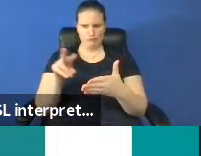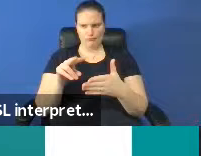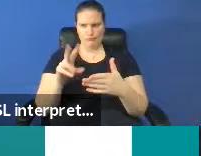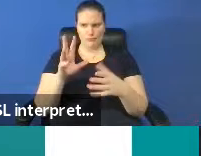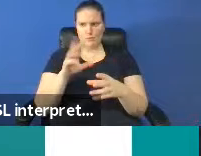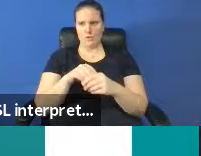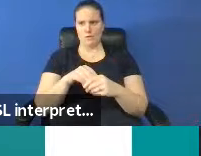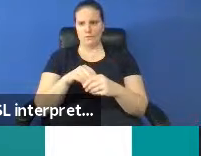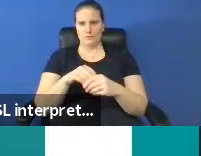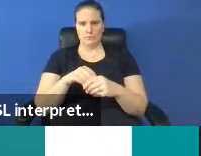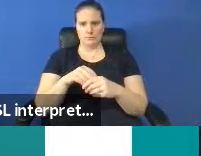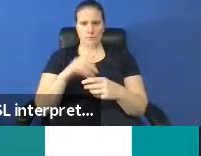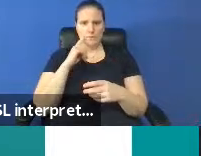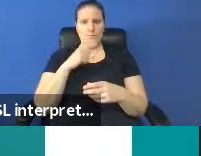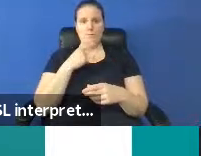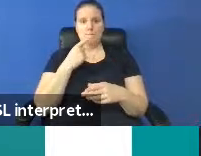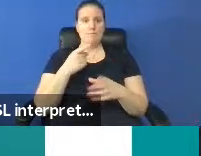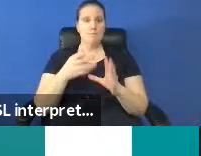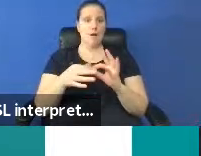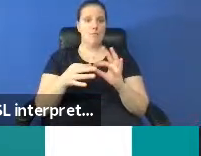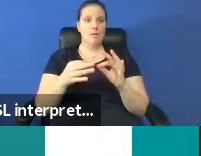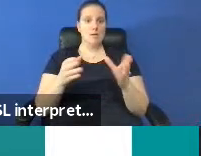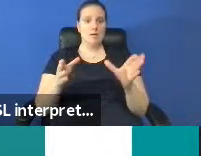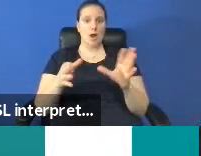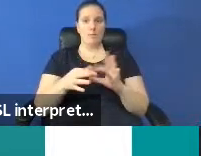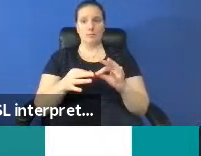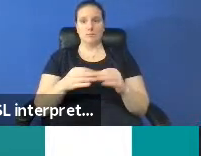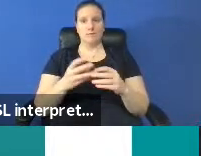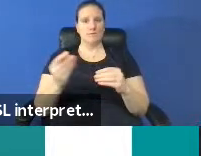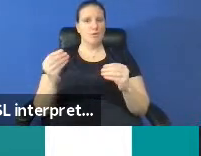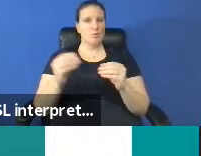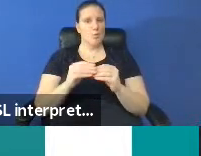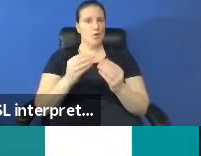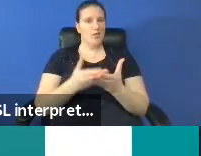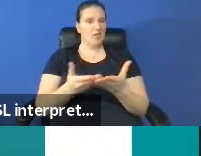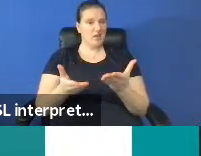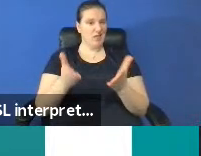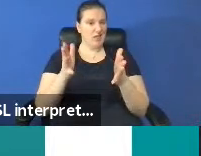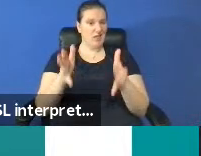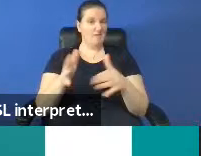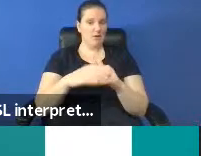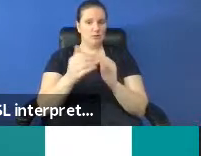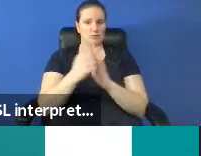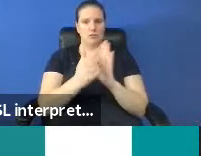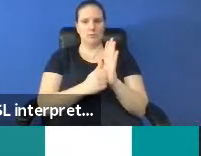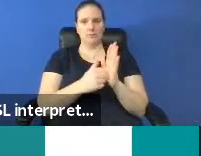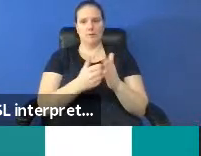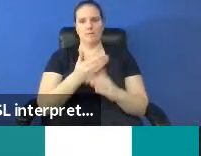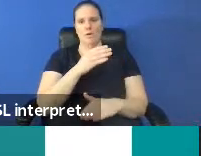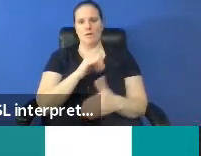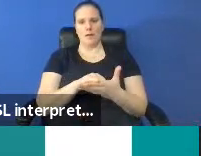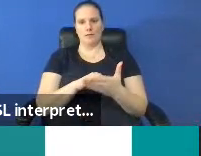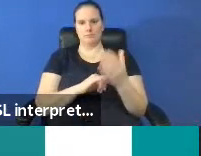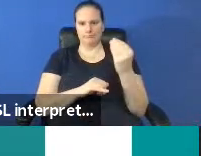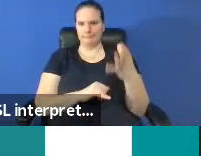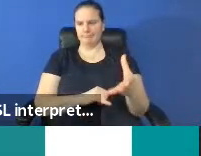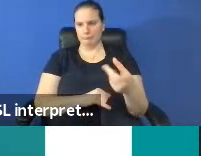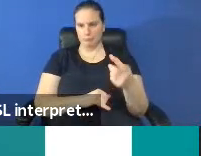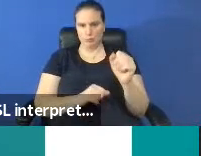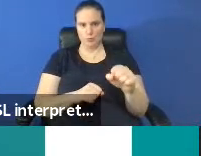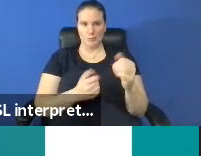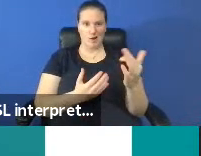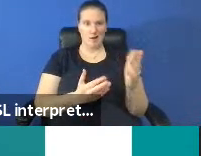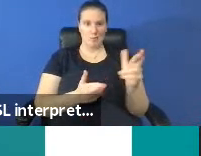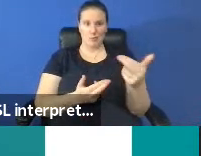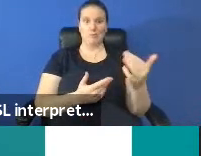jump into the queue for public comment. We do have a few more items left on the agenda before public comment, so just be aware you could be in the waiting